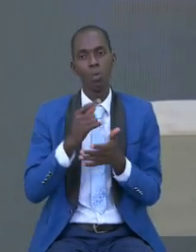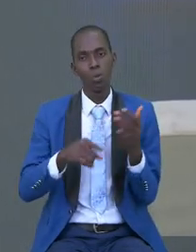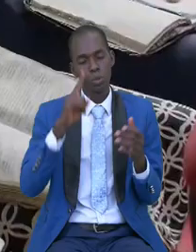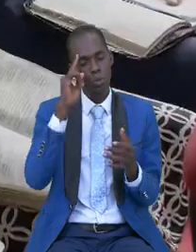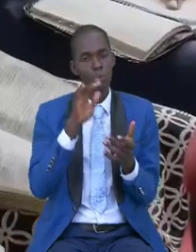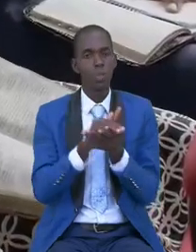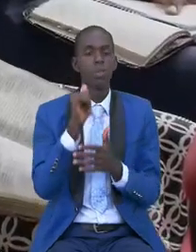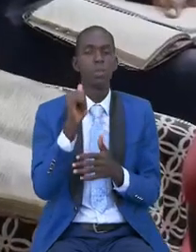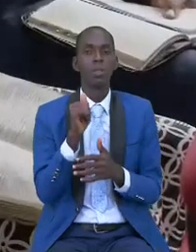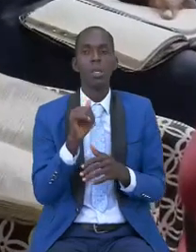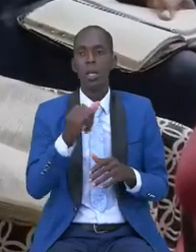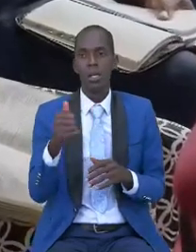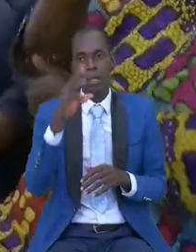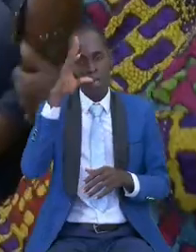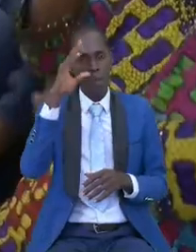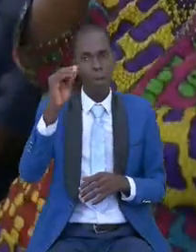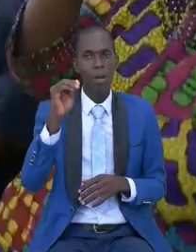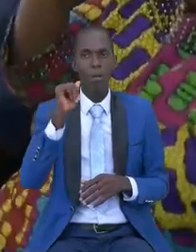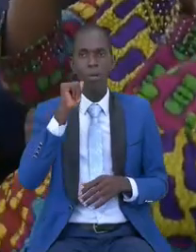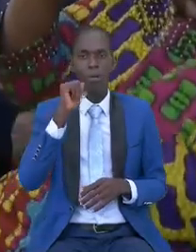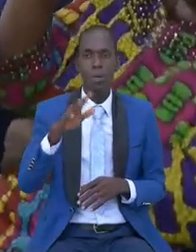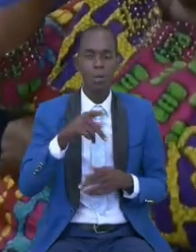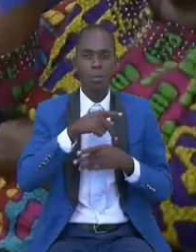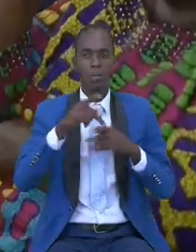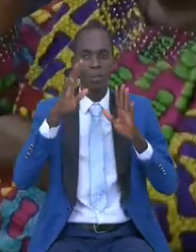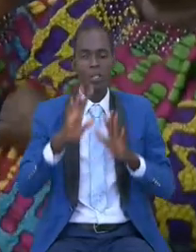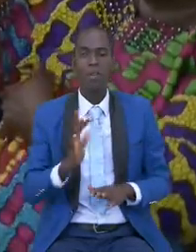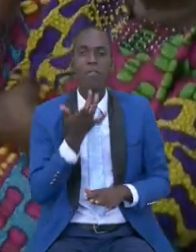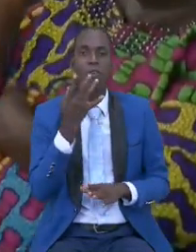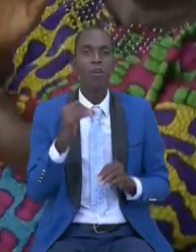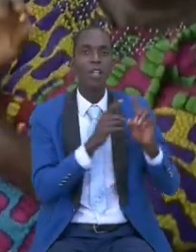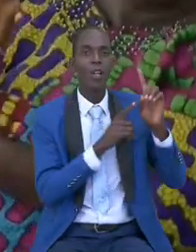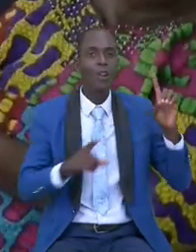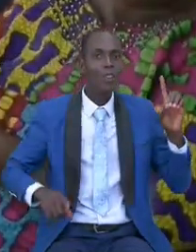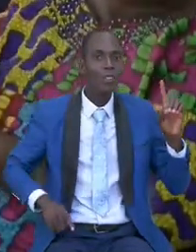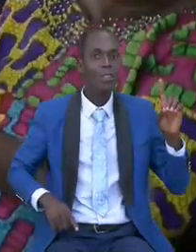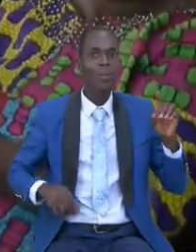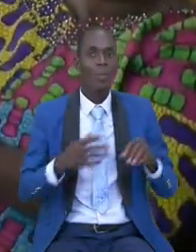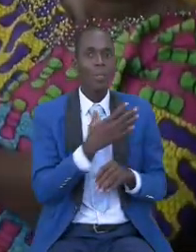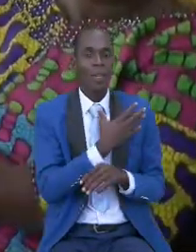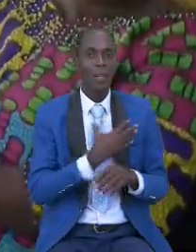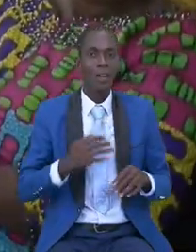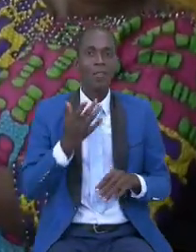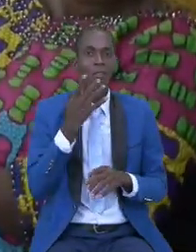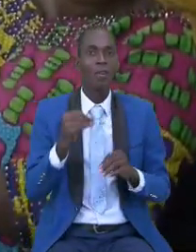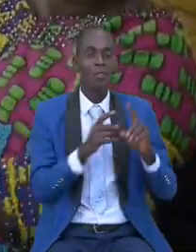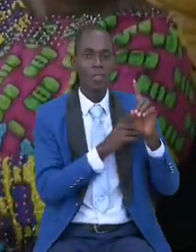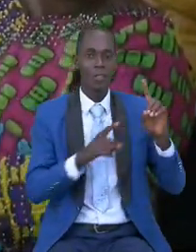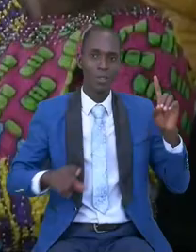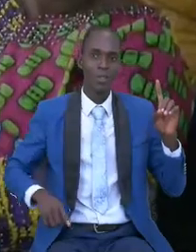minister, professional, any man here today, favored of the Lord? Favored of the Lord? Favored of the